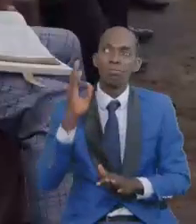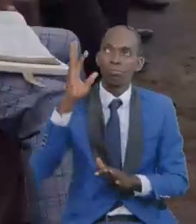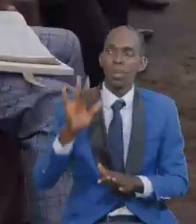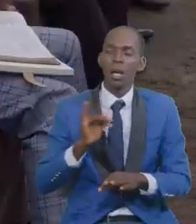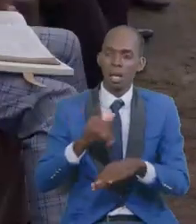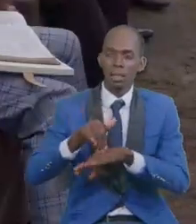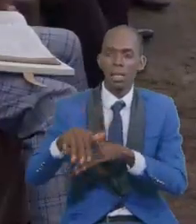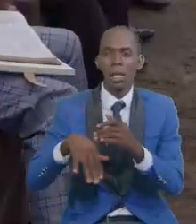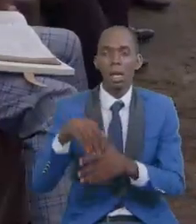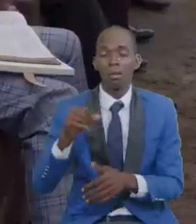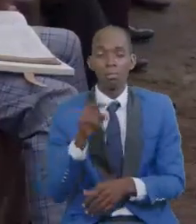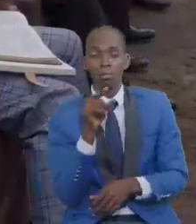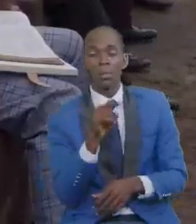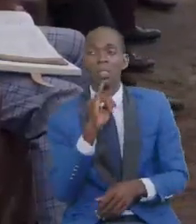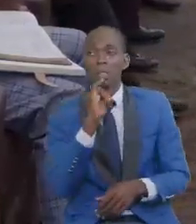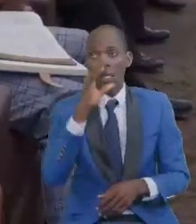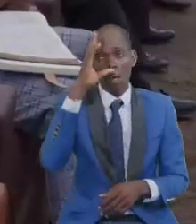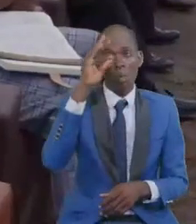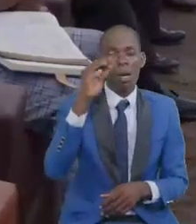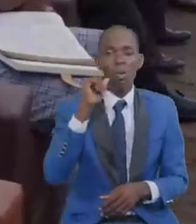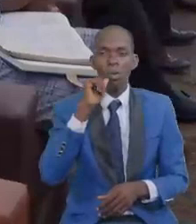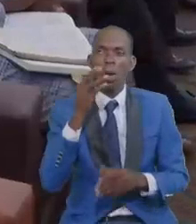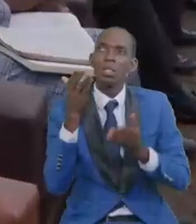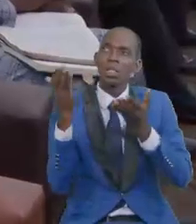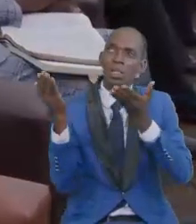a man, that's a woman serving me.